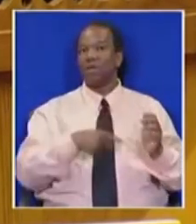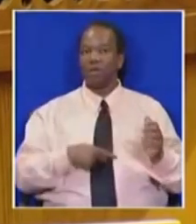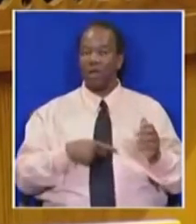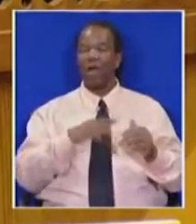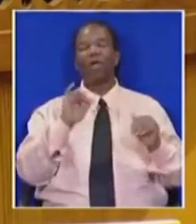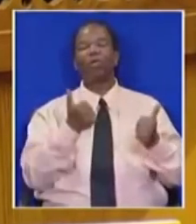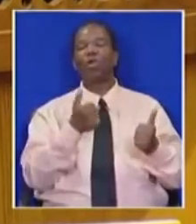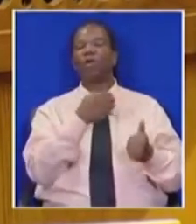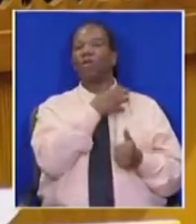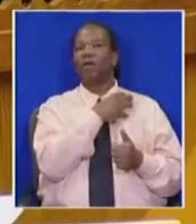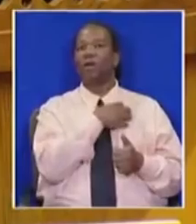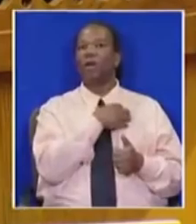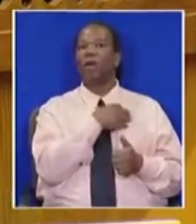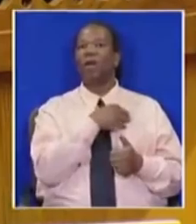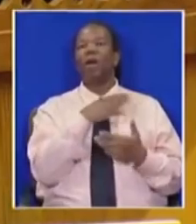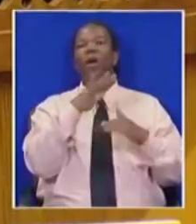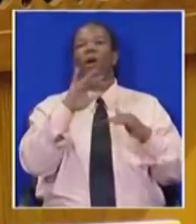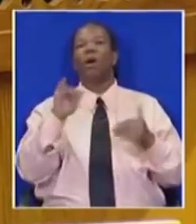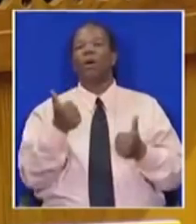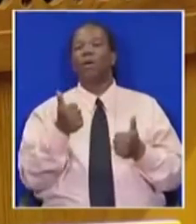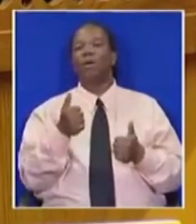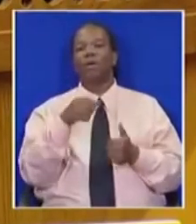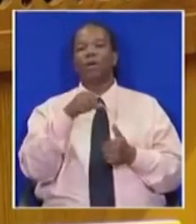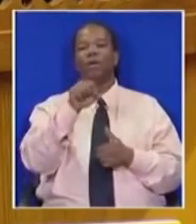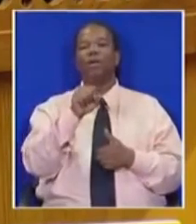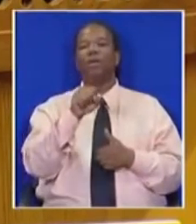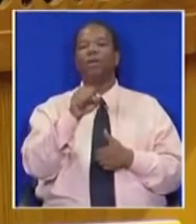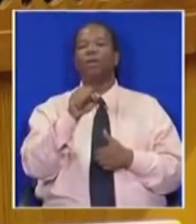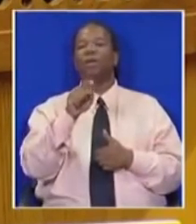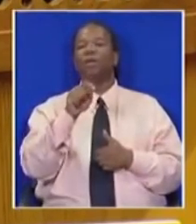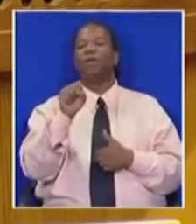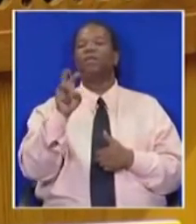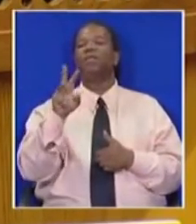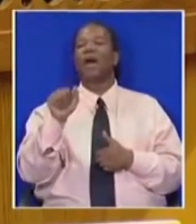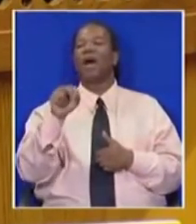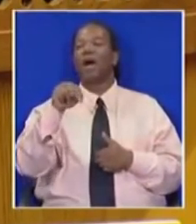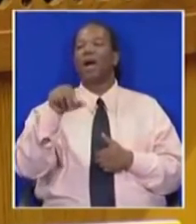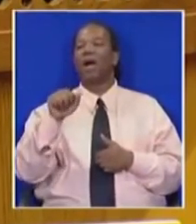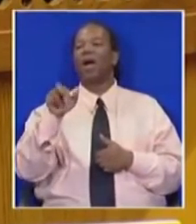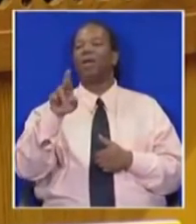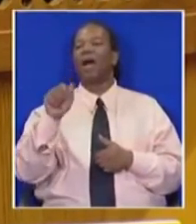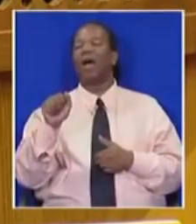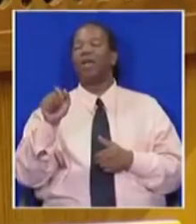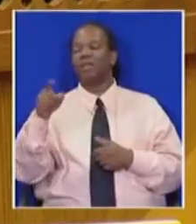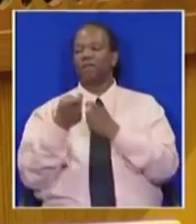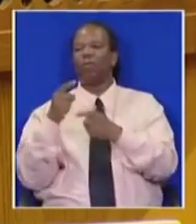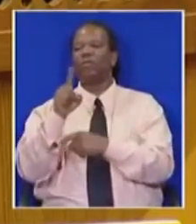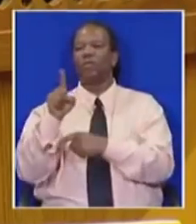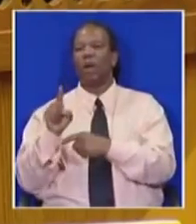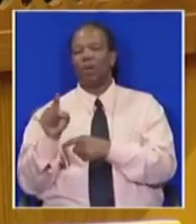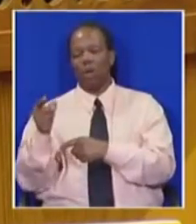husband and a father, Ndate Morgan Tsvangirai. We mourn his passing, and I personally will miss him